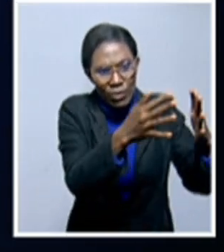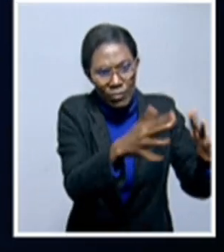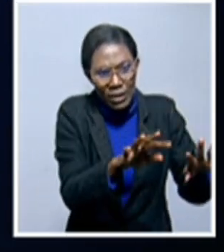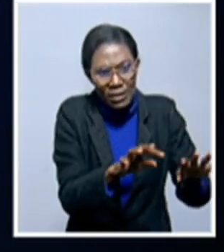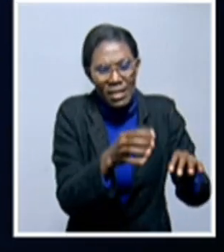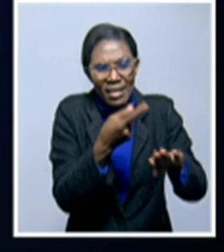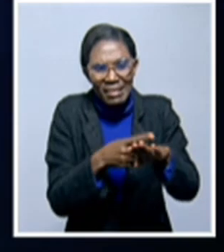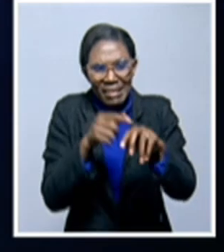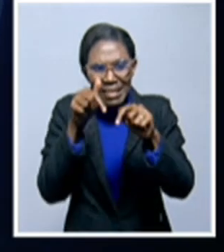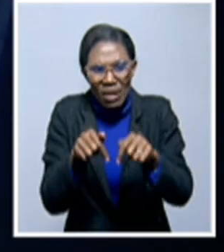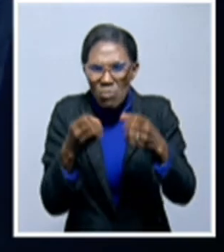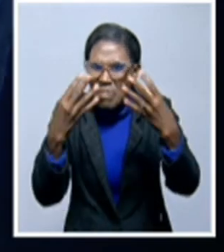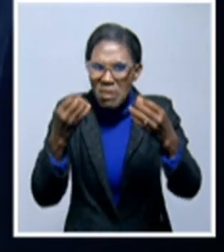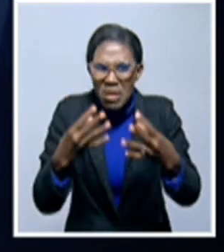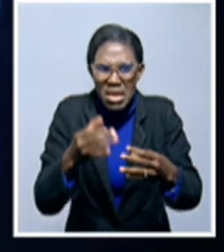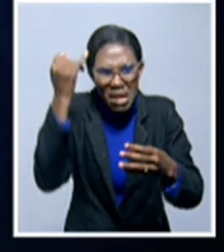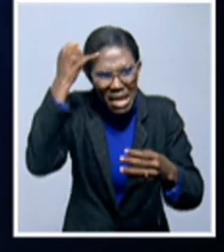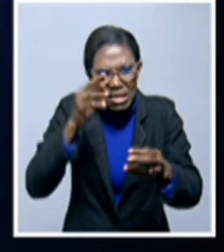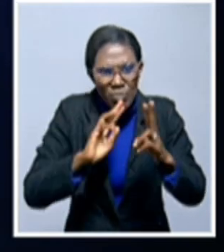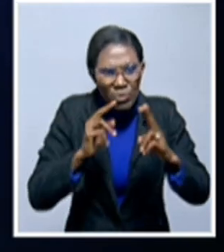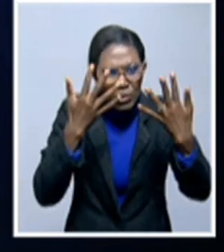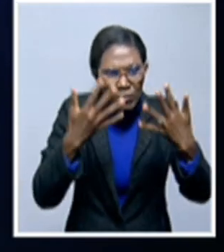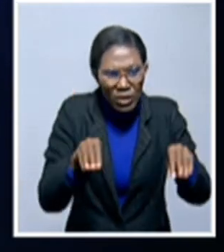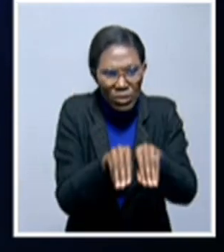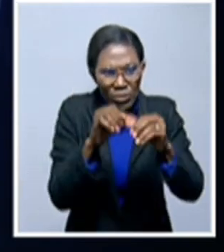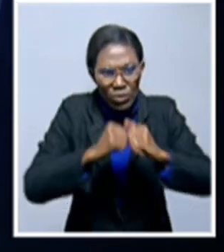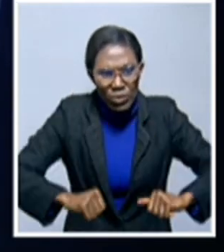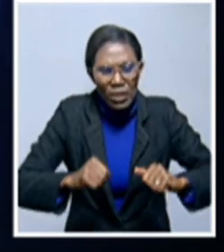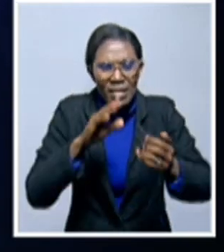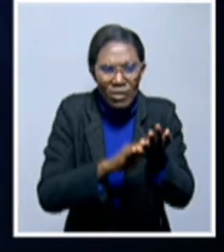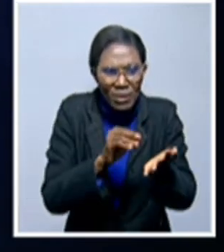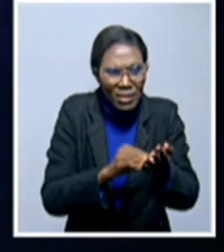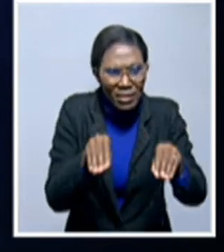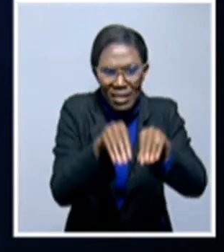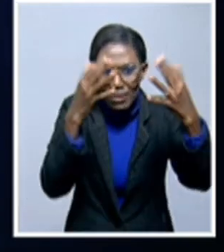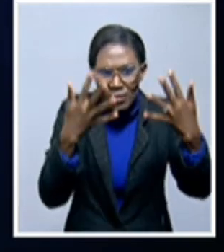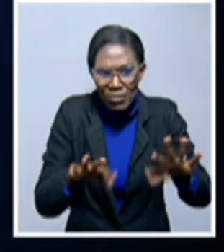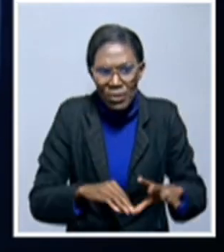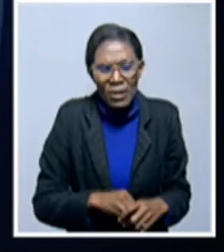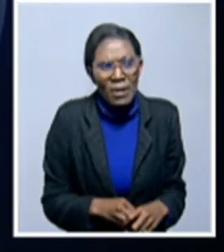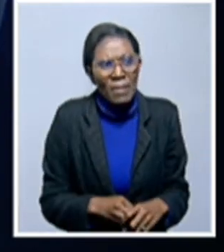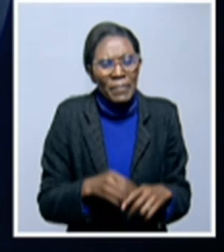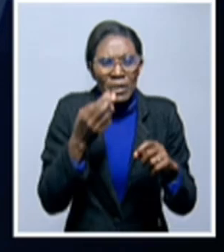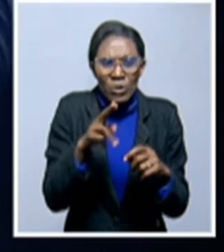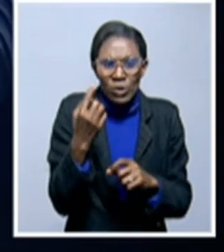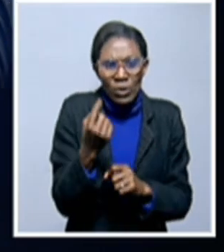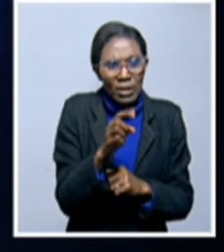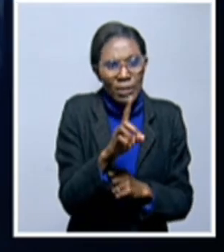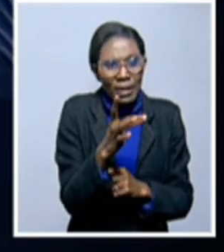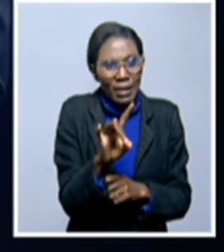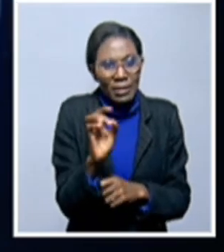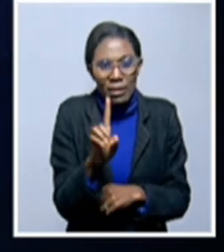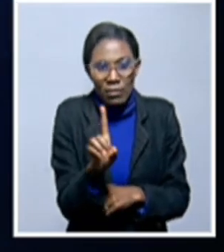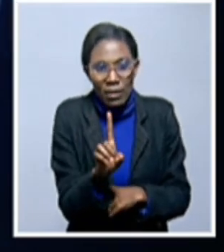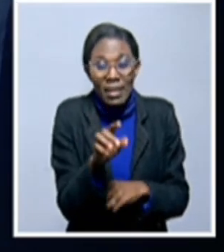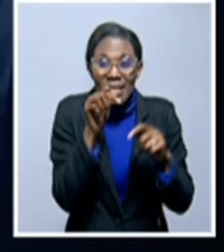a number of them already, and we only have 18 that are recorded. That does not mean that we are only going to deal with 18. We still have a continuation of them as